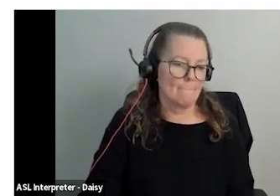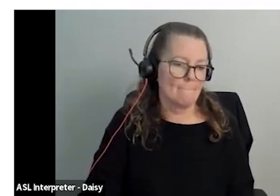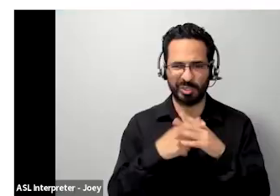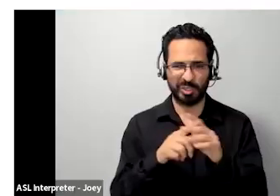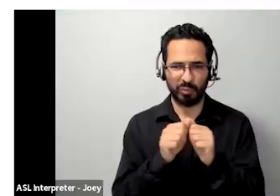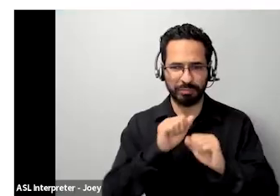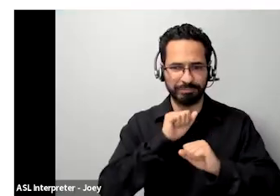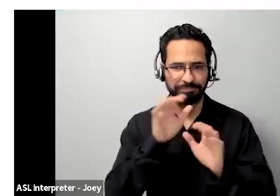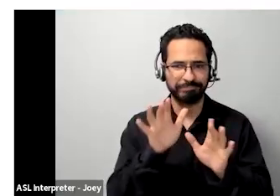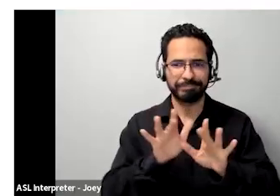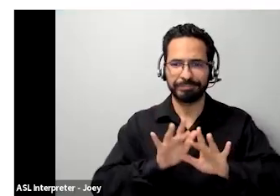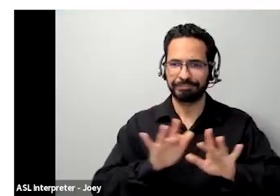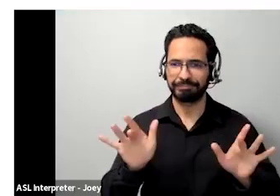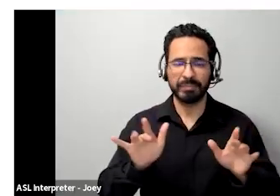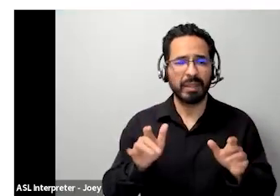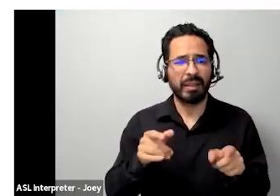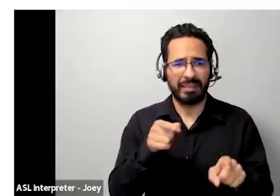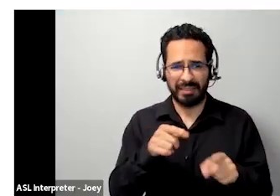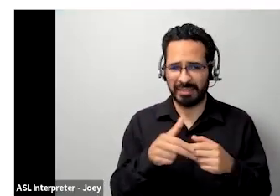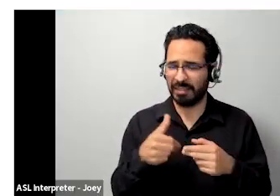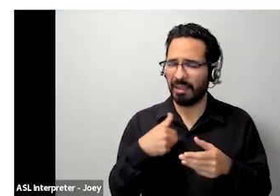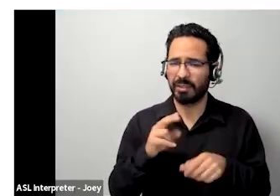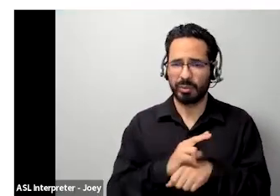I use this slide in my presentations very often.